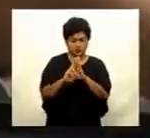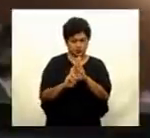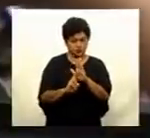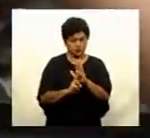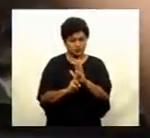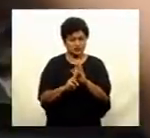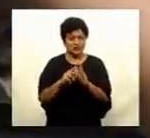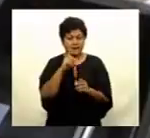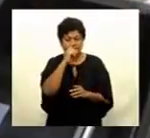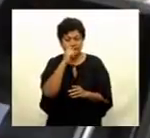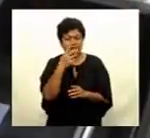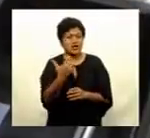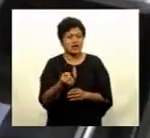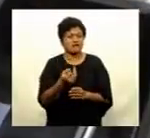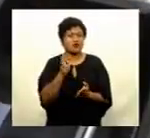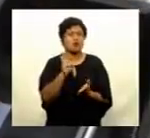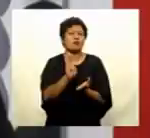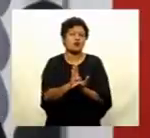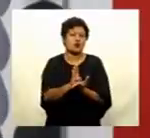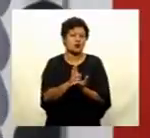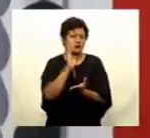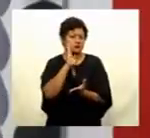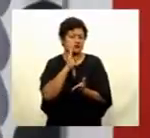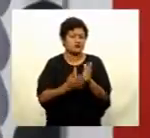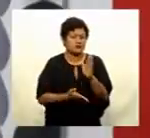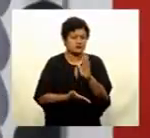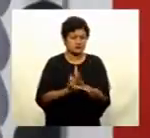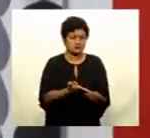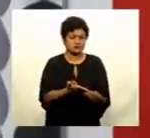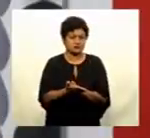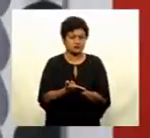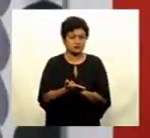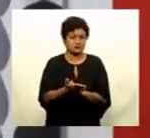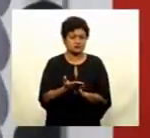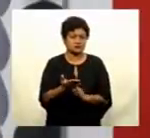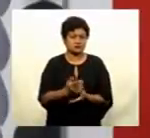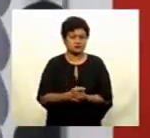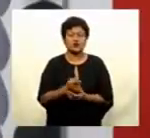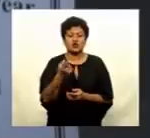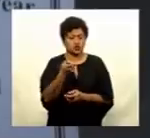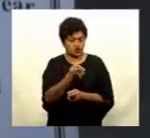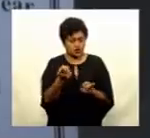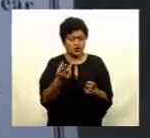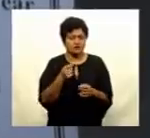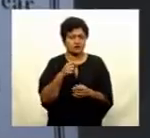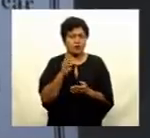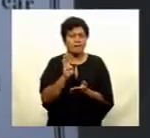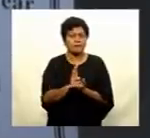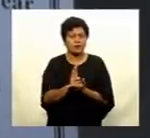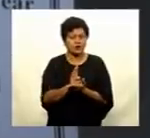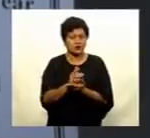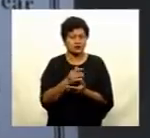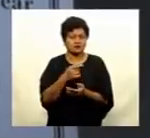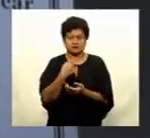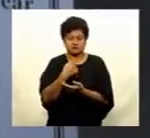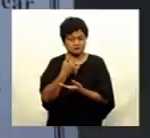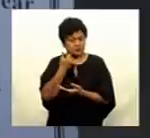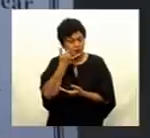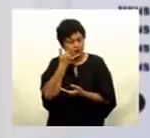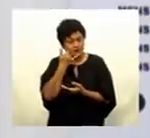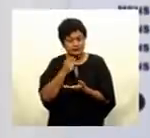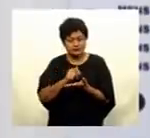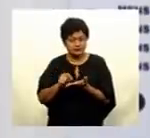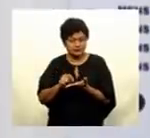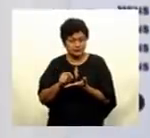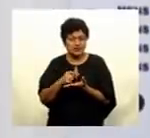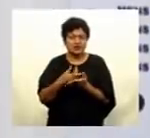make appointments. Yeah, if you need haircut, you have to make your appointments before you come here. And then you have to